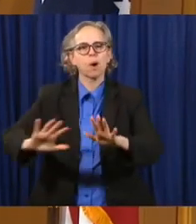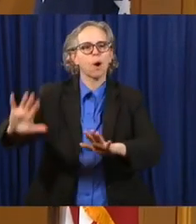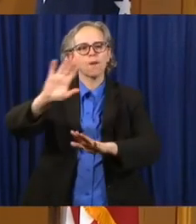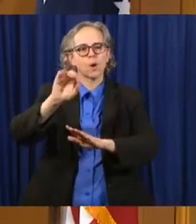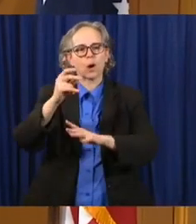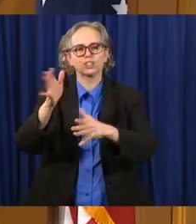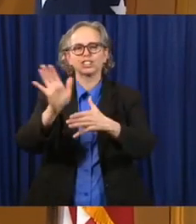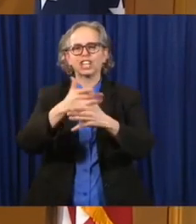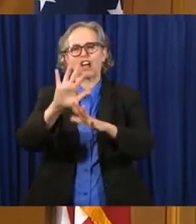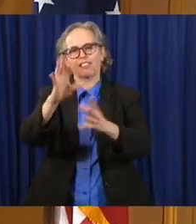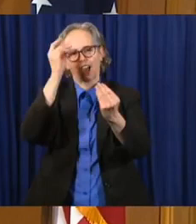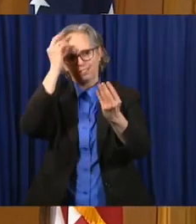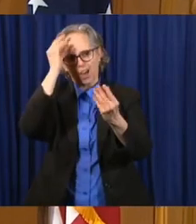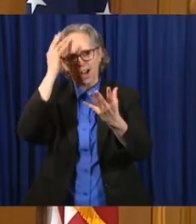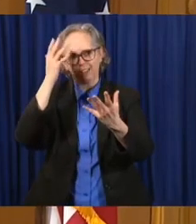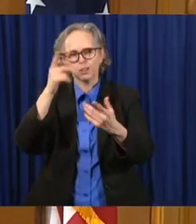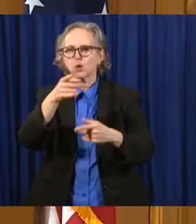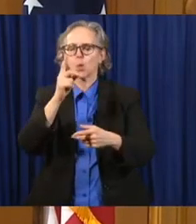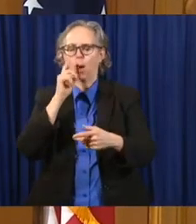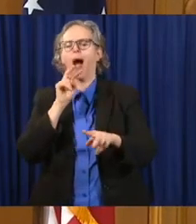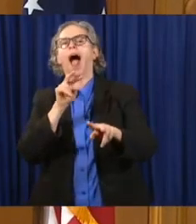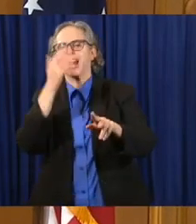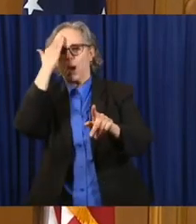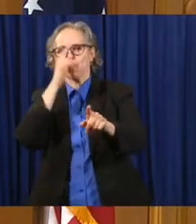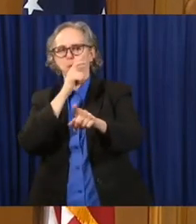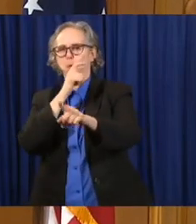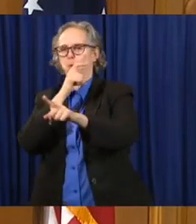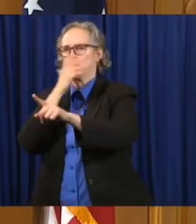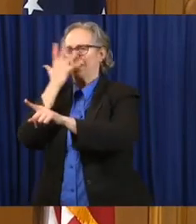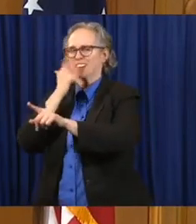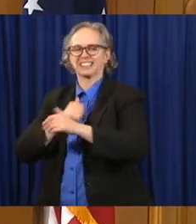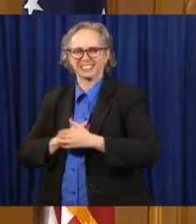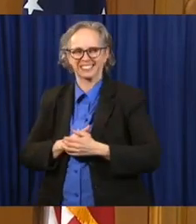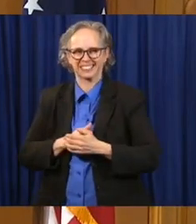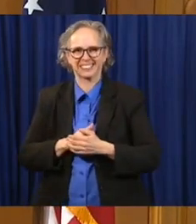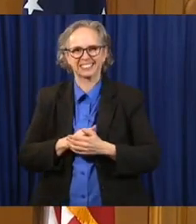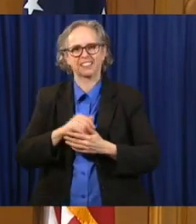you'll recognize some of the faces and voices.